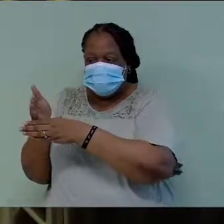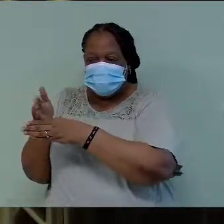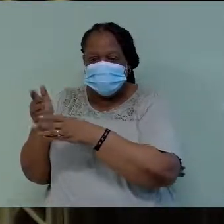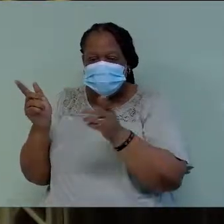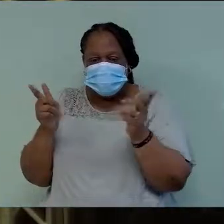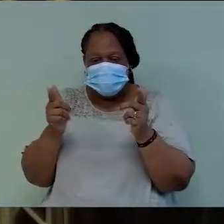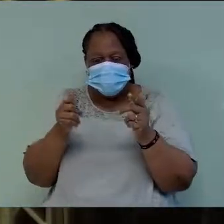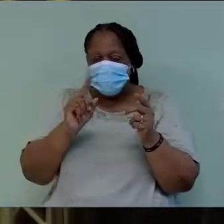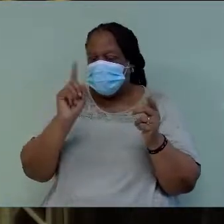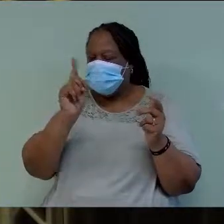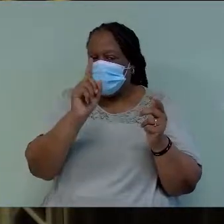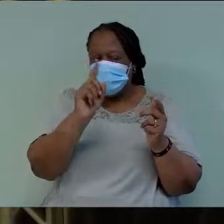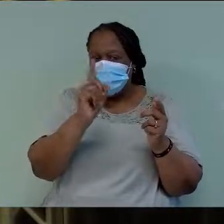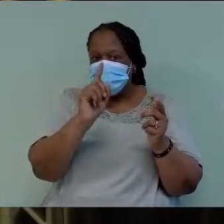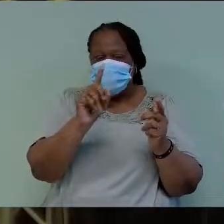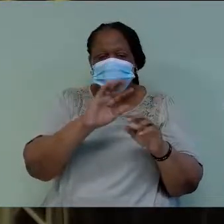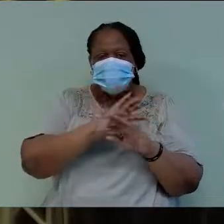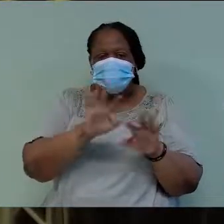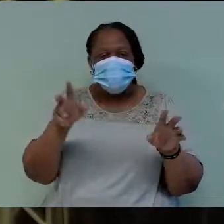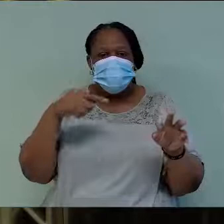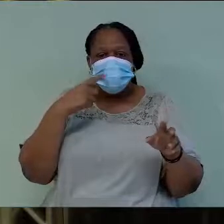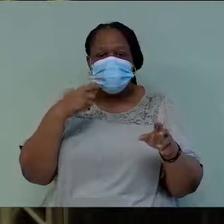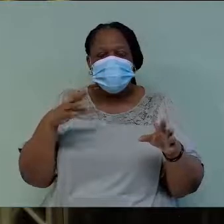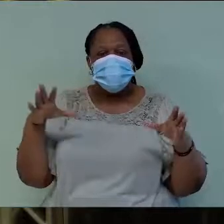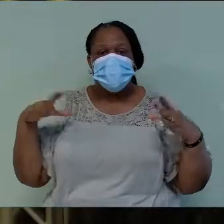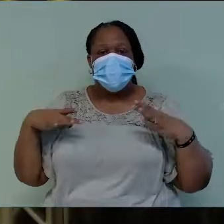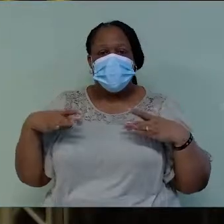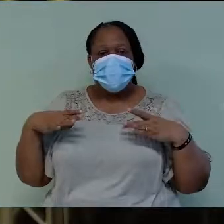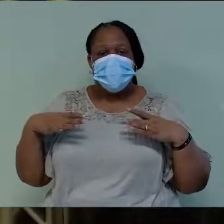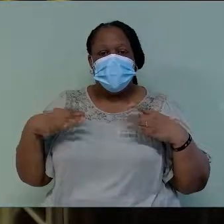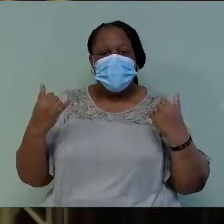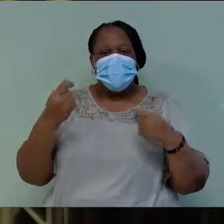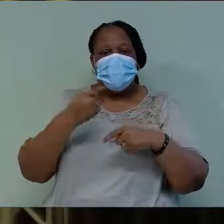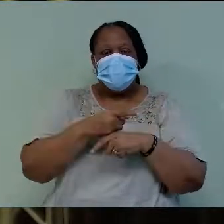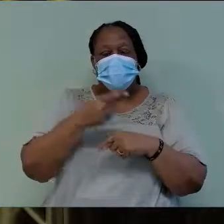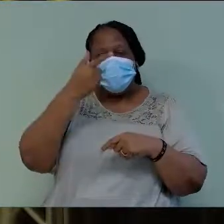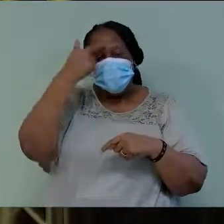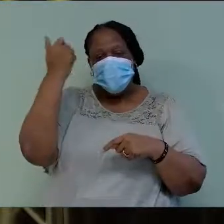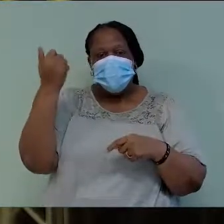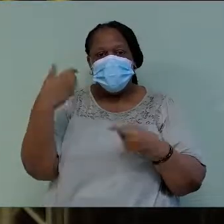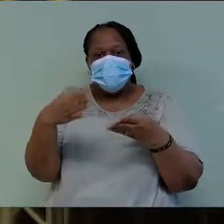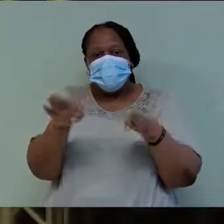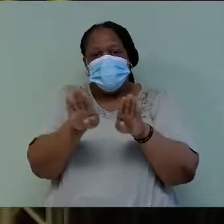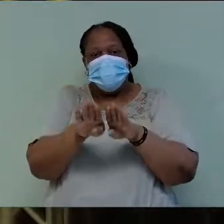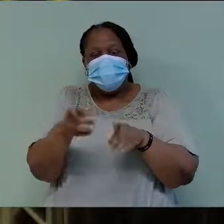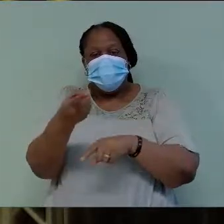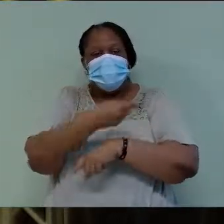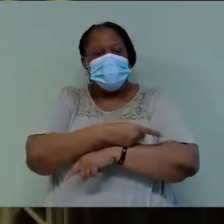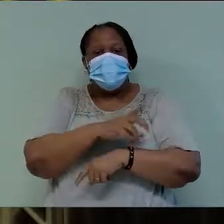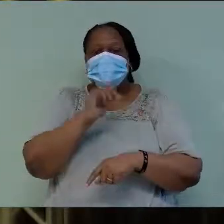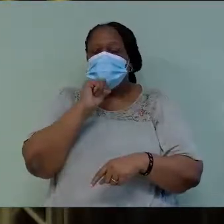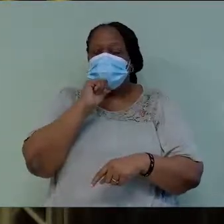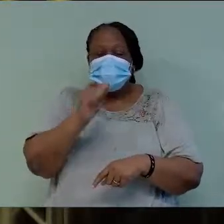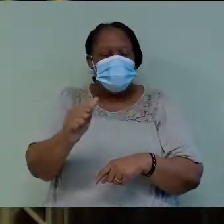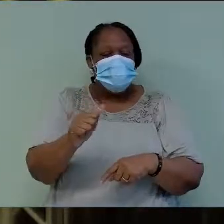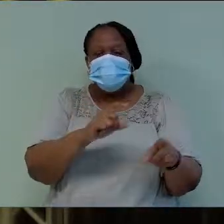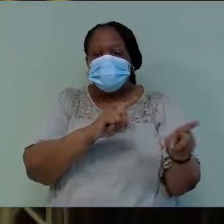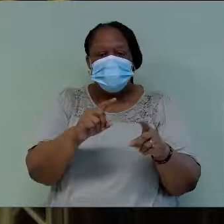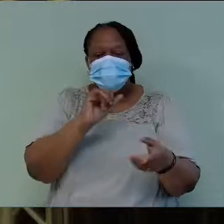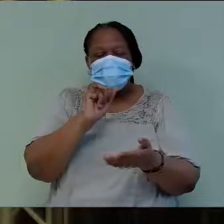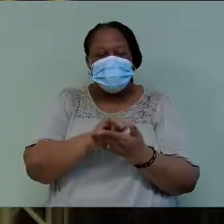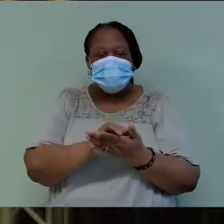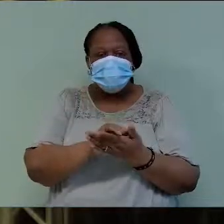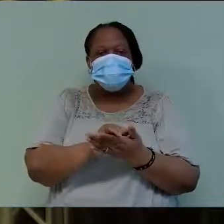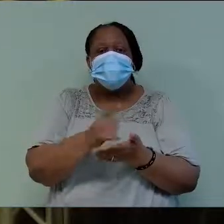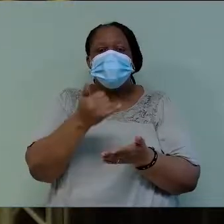lockdown day. A worker was scheduled to work today, but due to the lockdown, that worker is unable to work. An employer must not tell